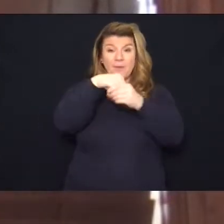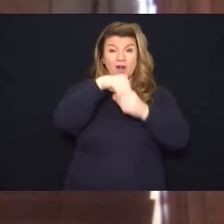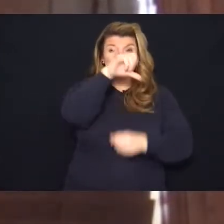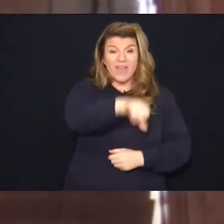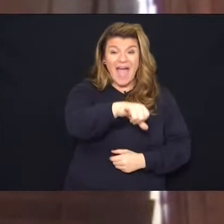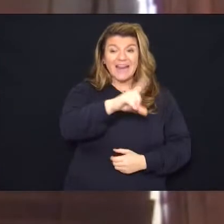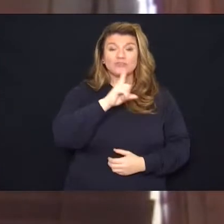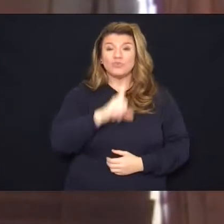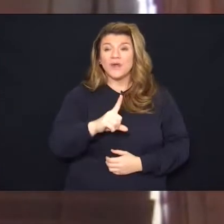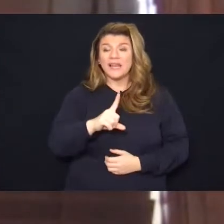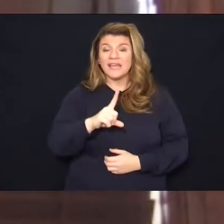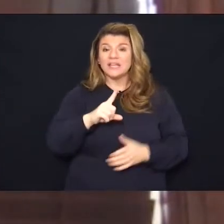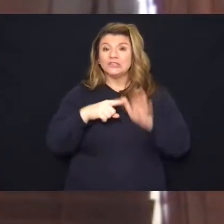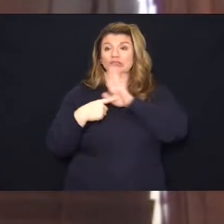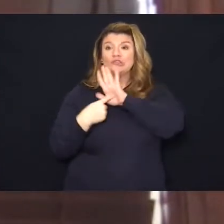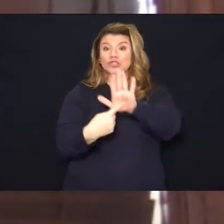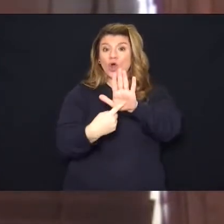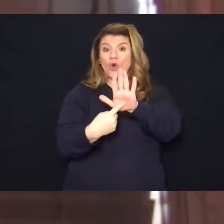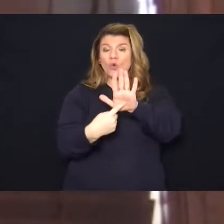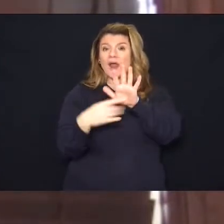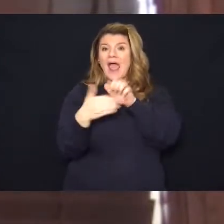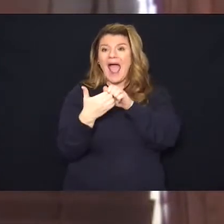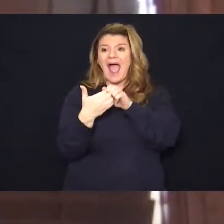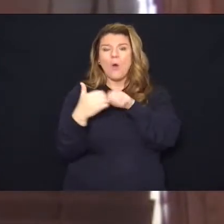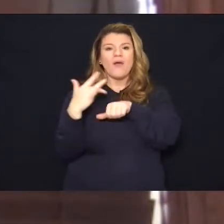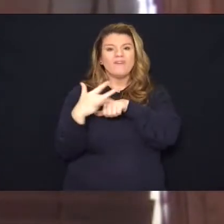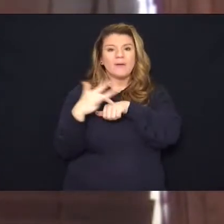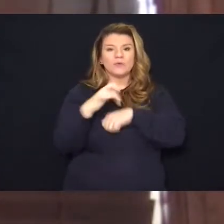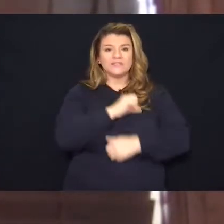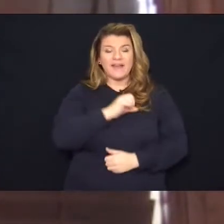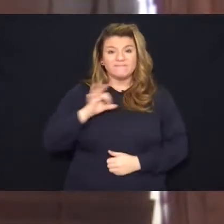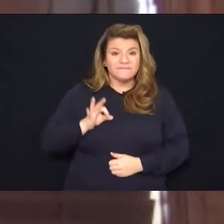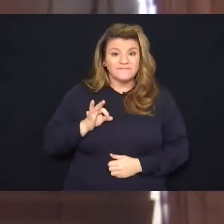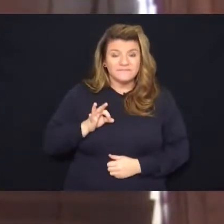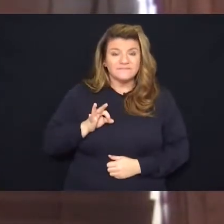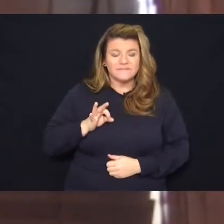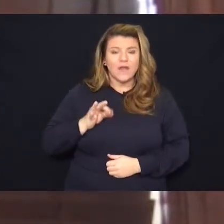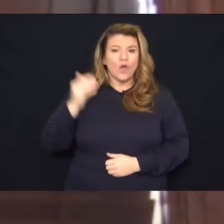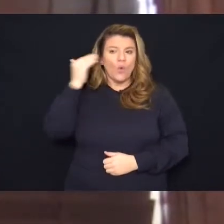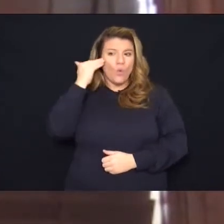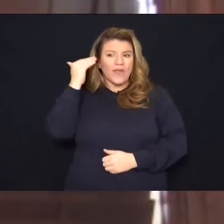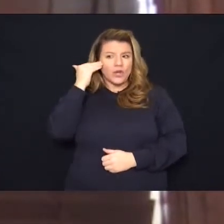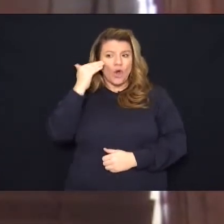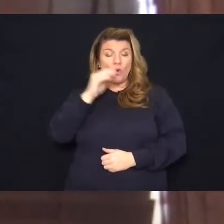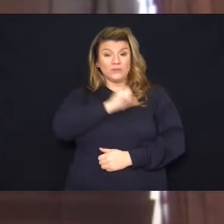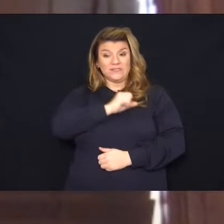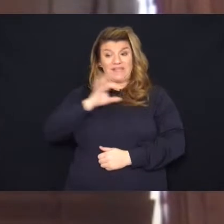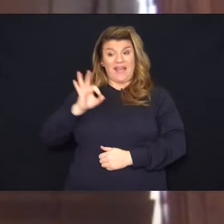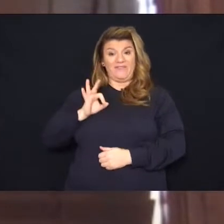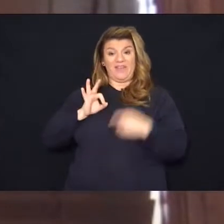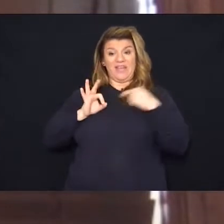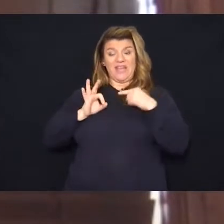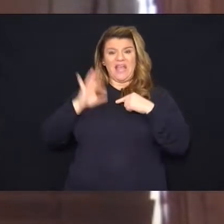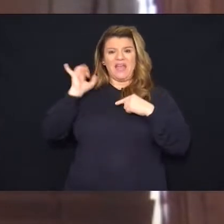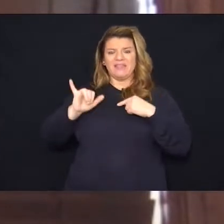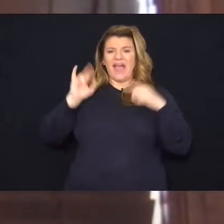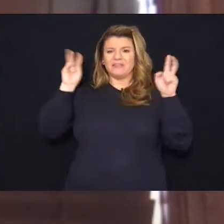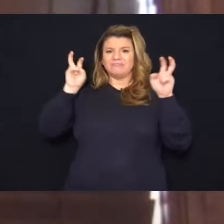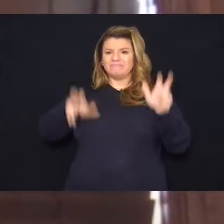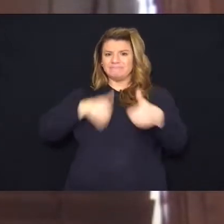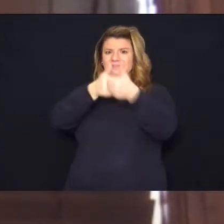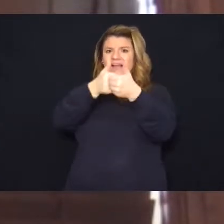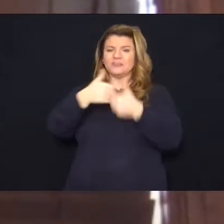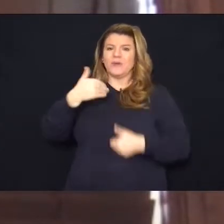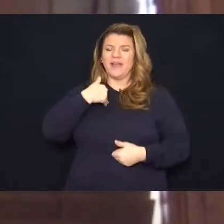is really dictated by available staff. And we know that staffing is the biggest challenge we have right now to